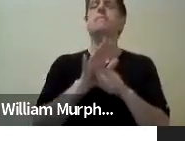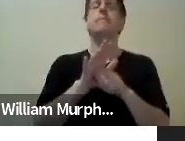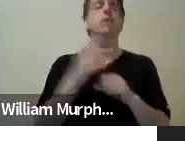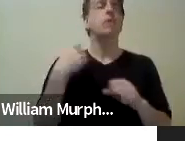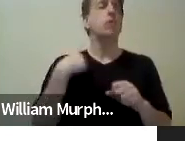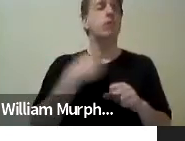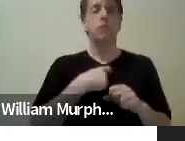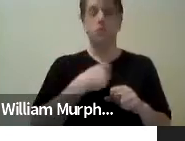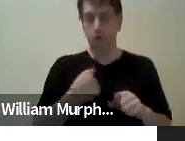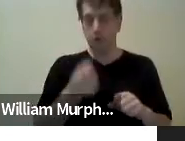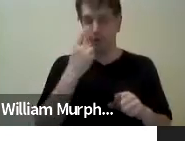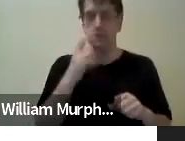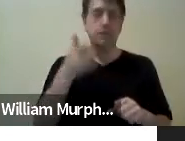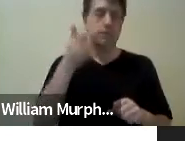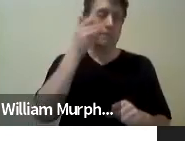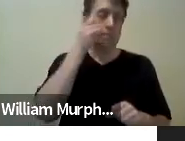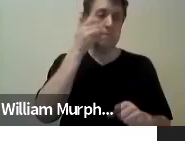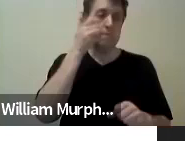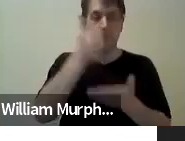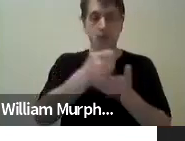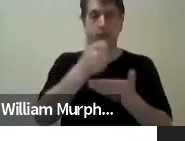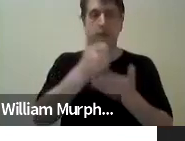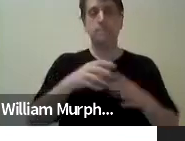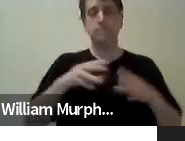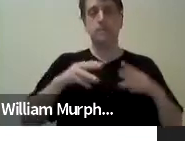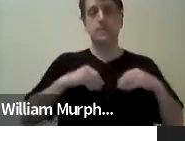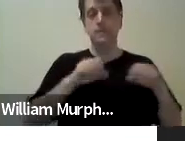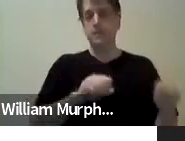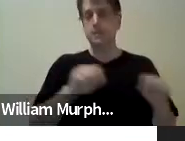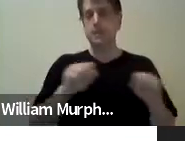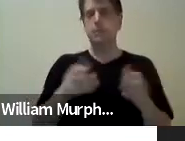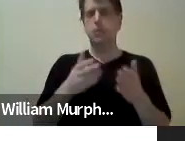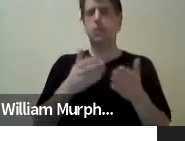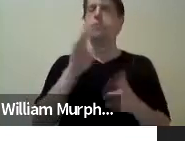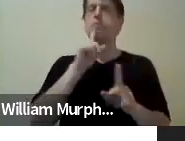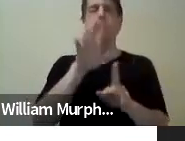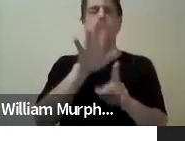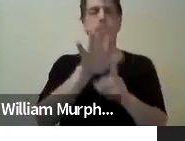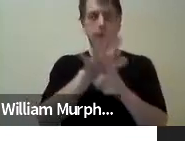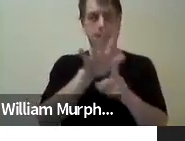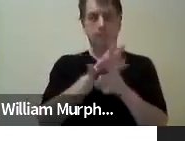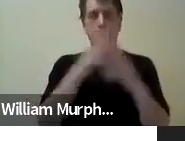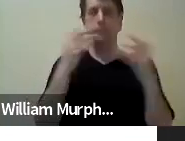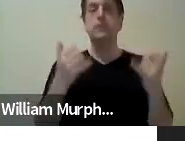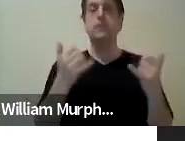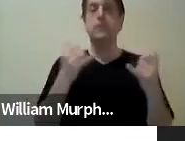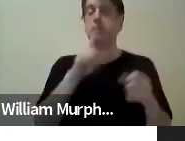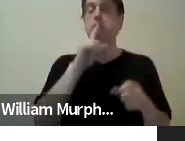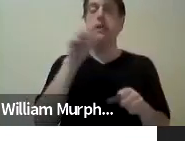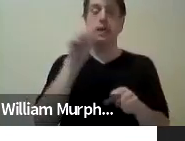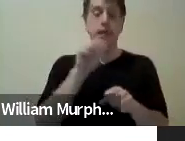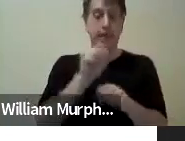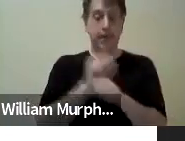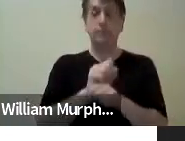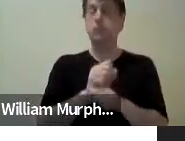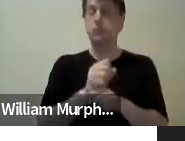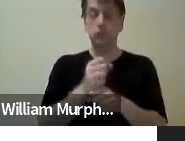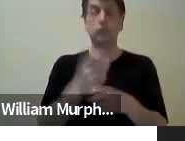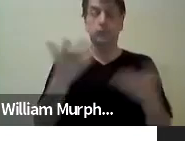that telehealth is acceptable, widely used now, and absolutely legitimate